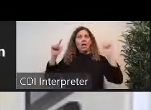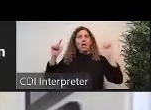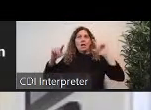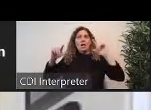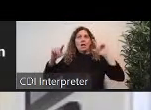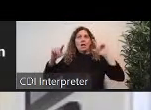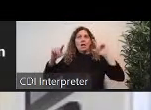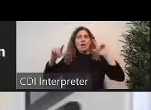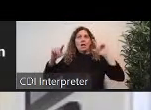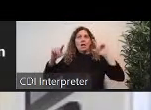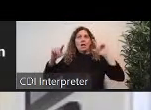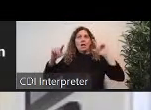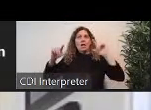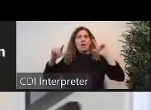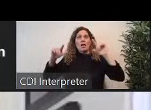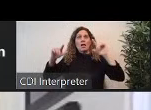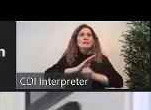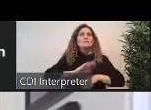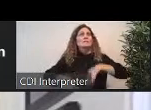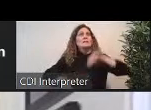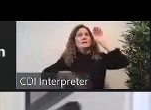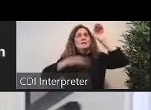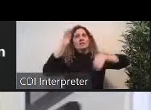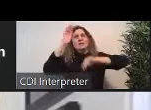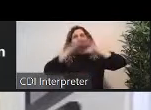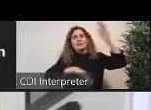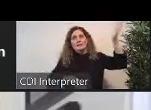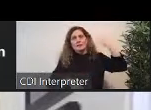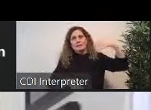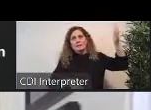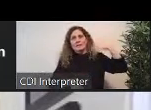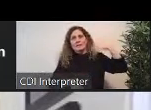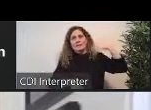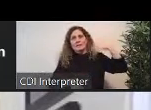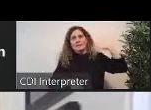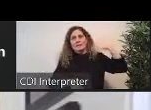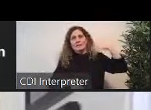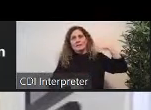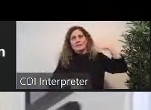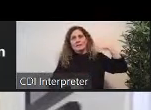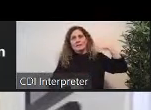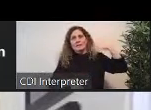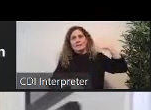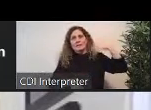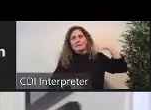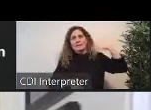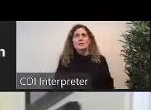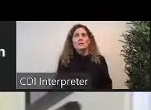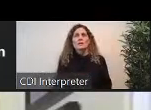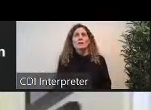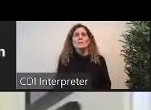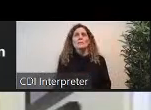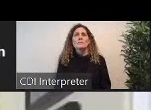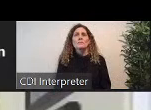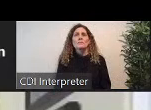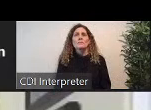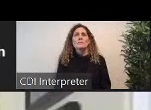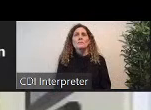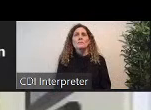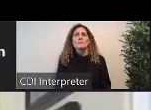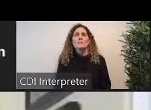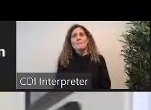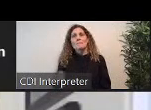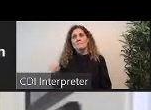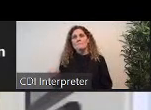at the state level. One of the things we've stressed over and over again is in terms of health rankings, Milwaukee County ranks 71st out of